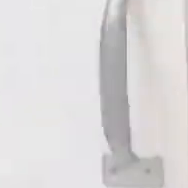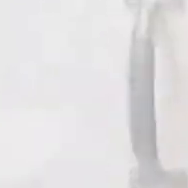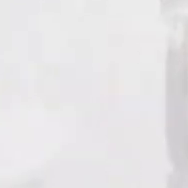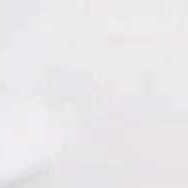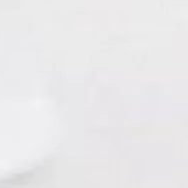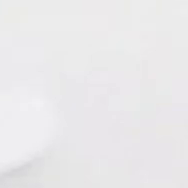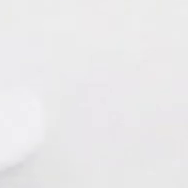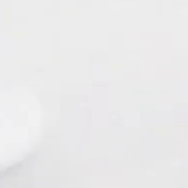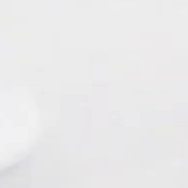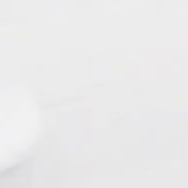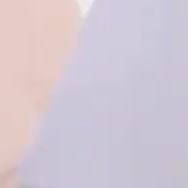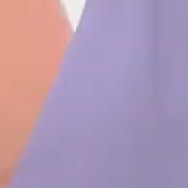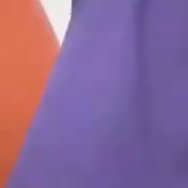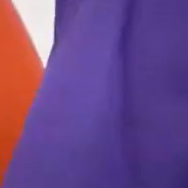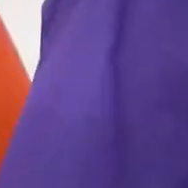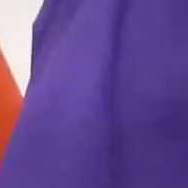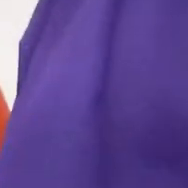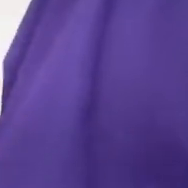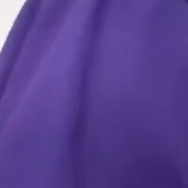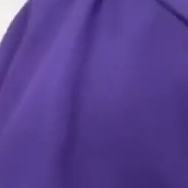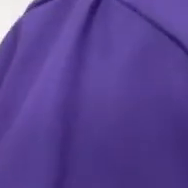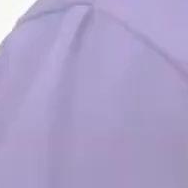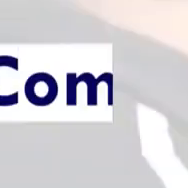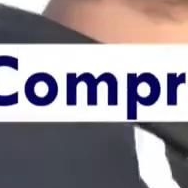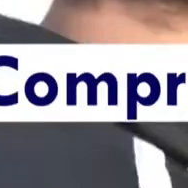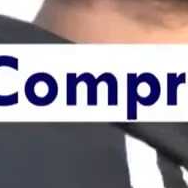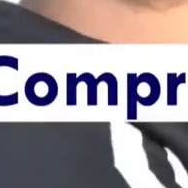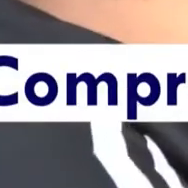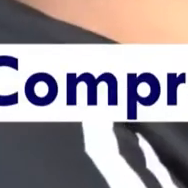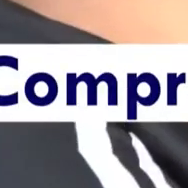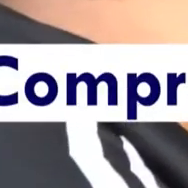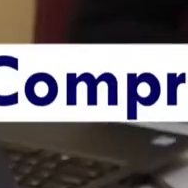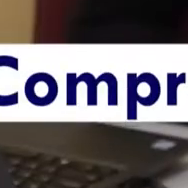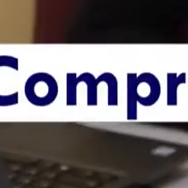a comprehensive eye care service.